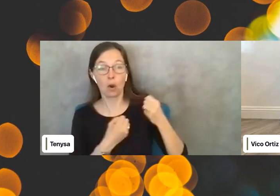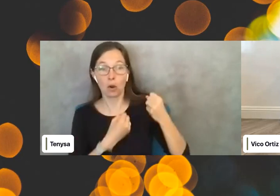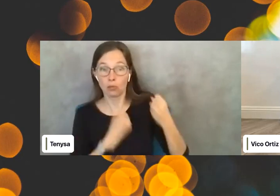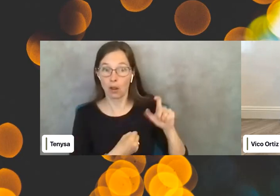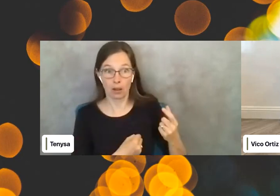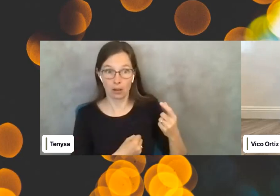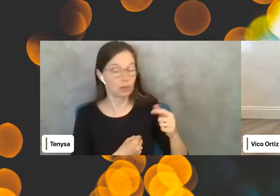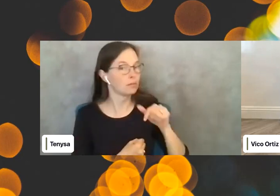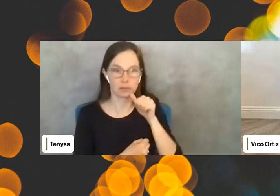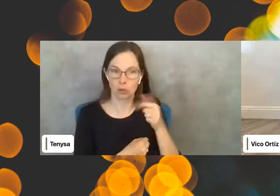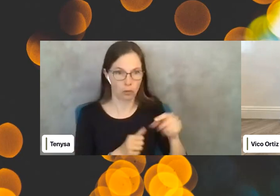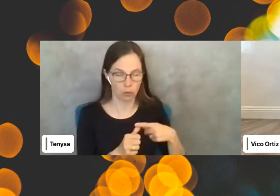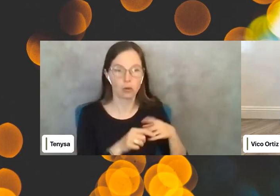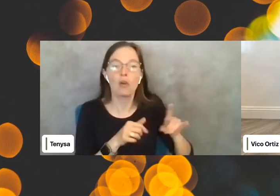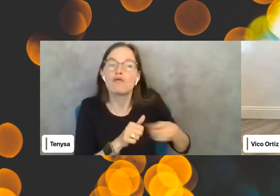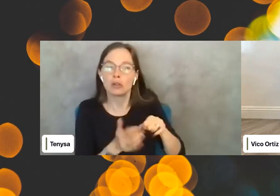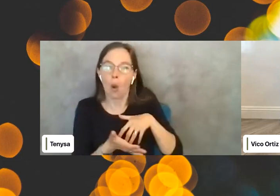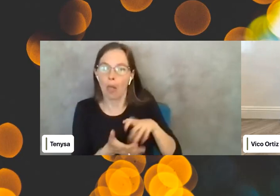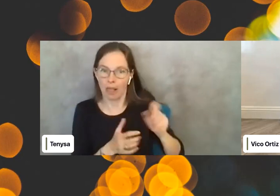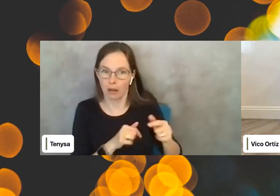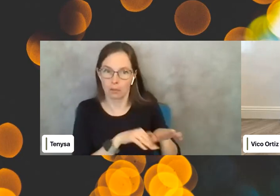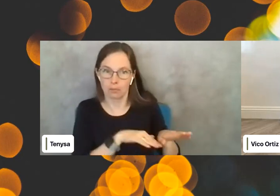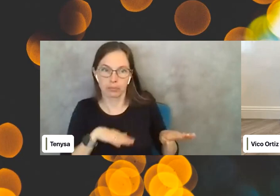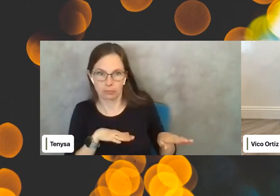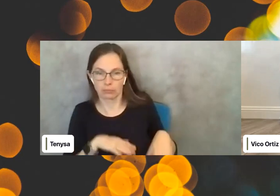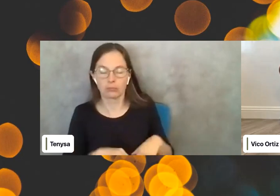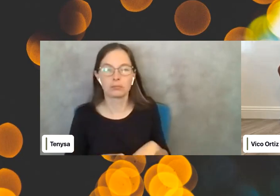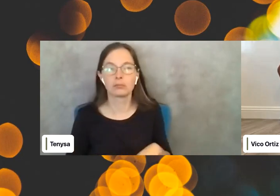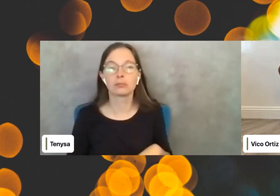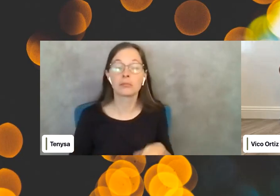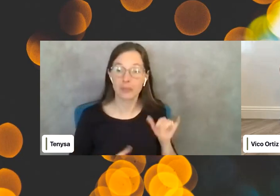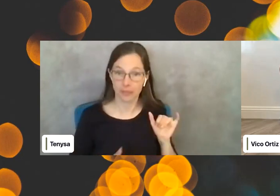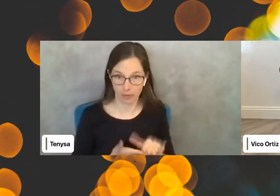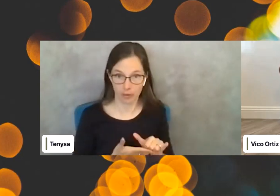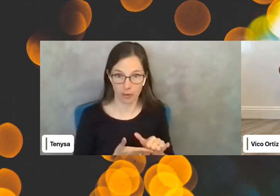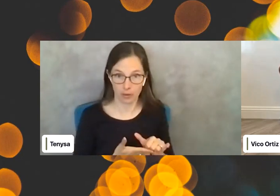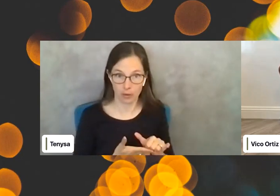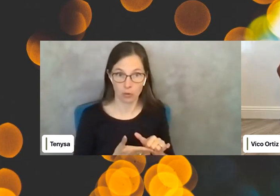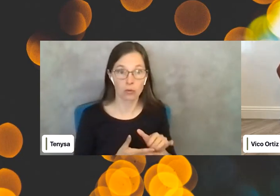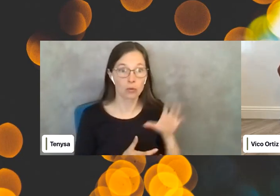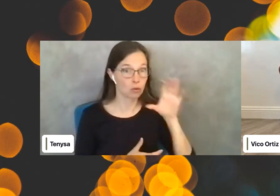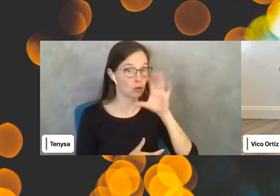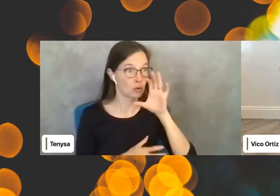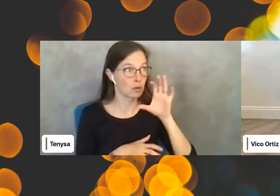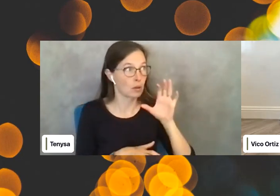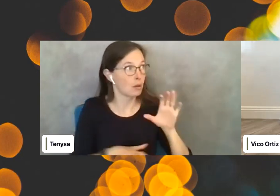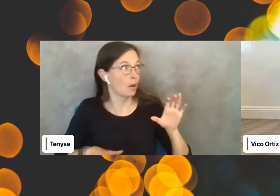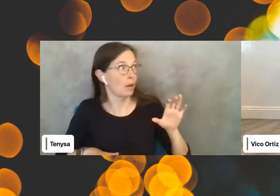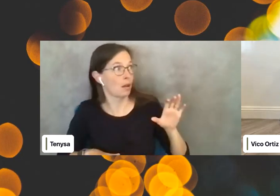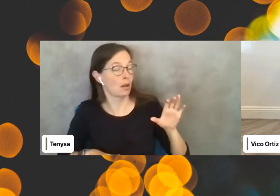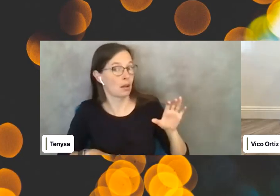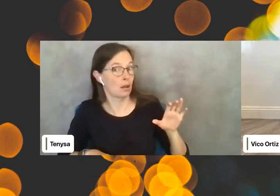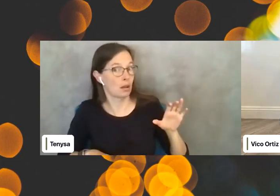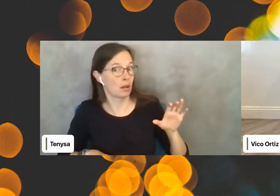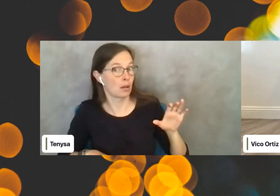go first, is your non-dominant leg that goes first. So that one searches back, toe,